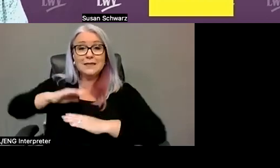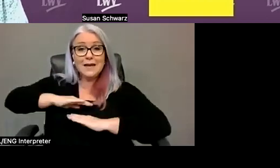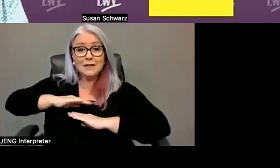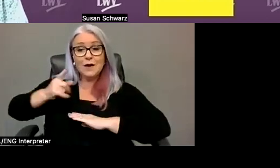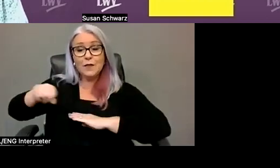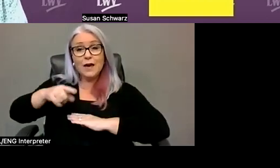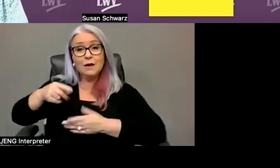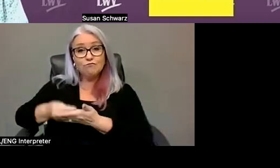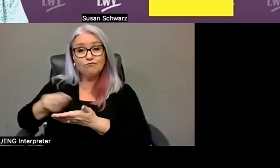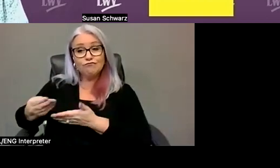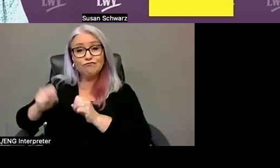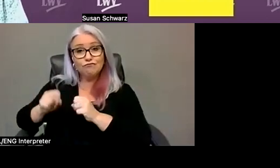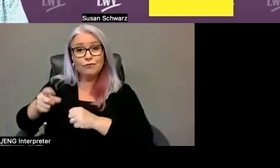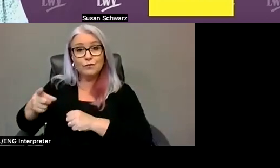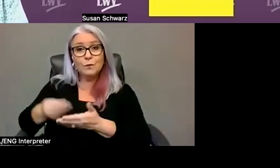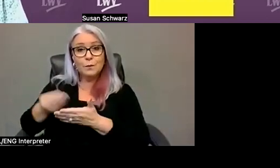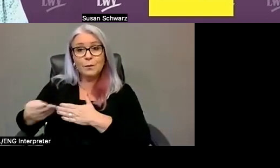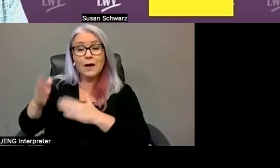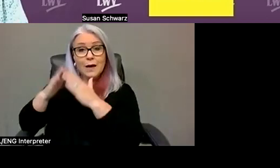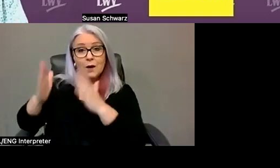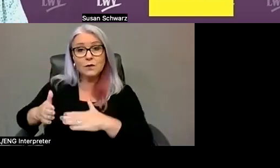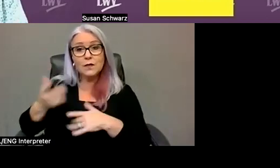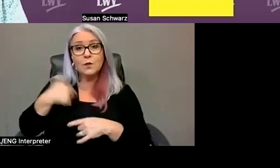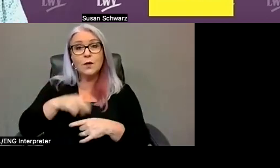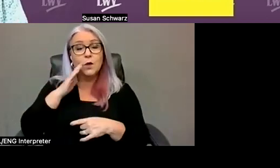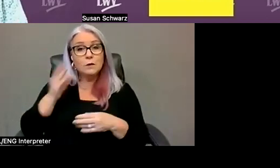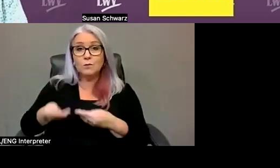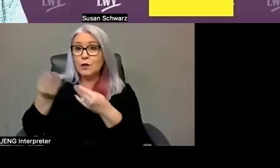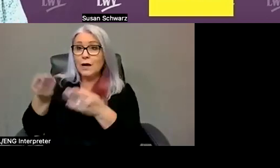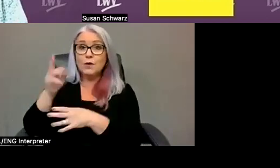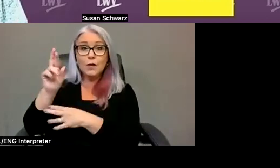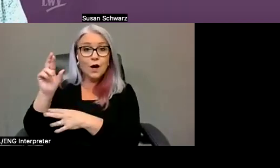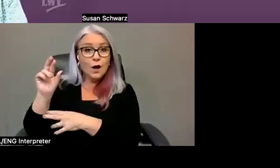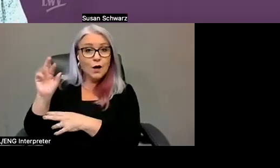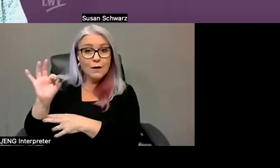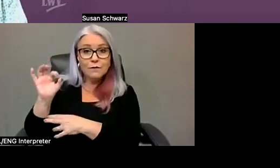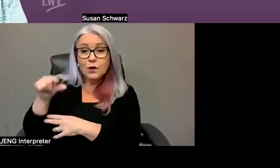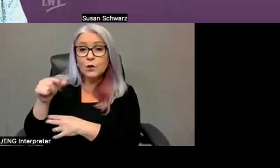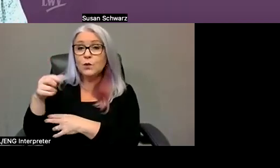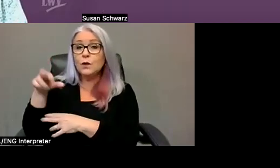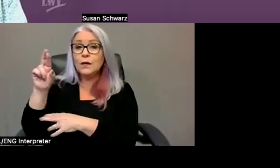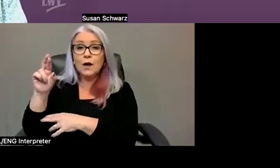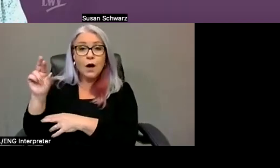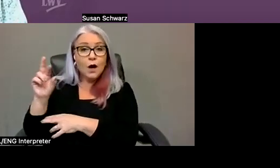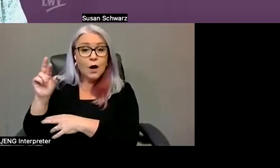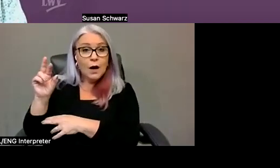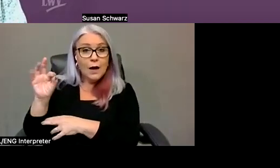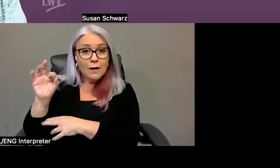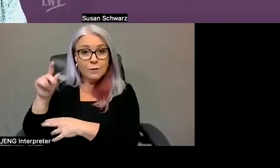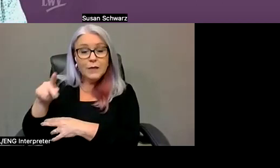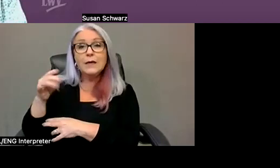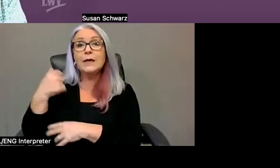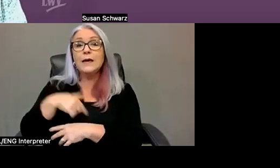we are, going to put out an RFQ or an RFP We have some village property that are